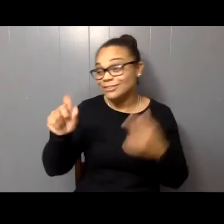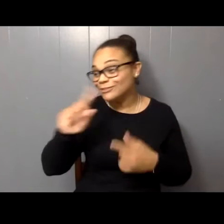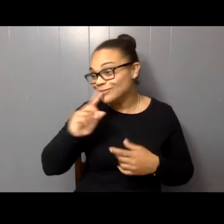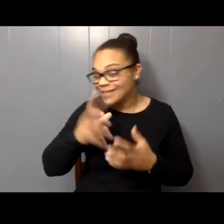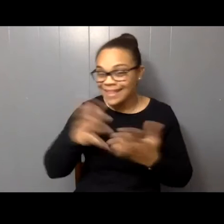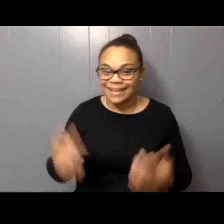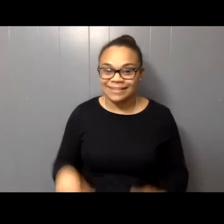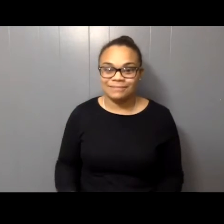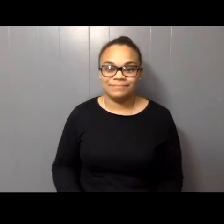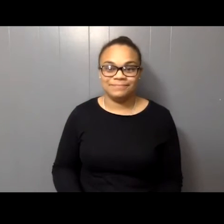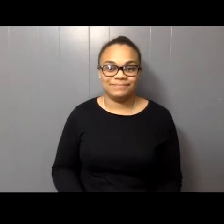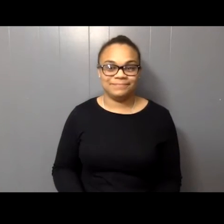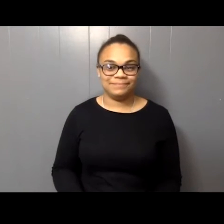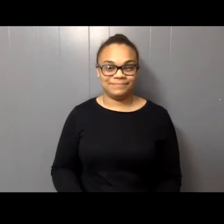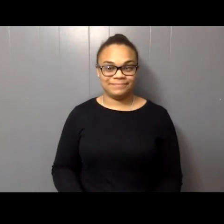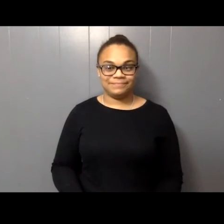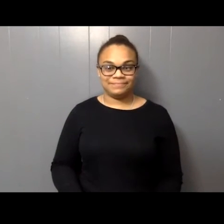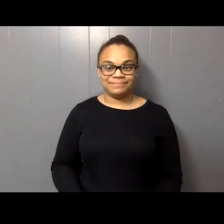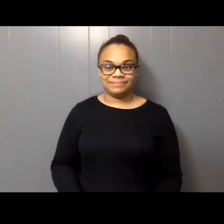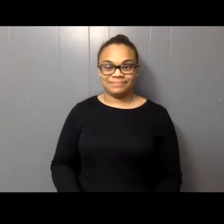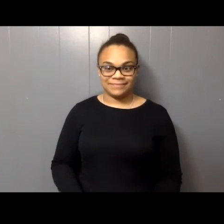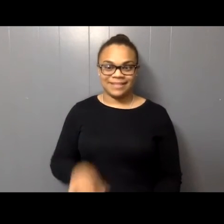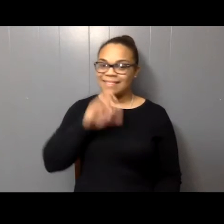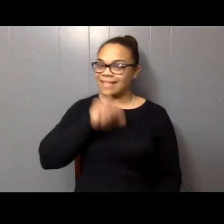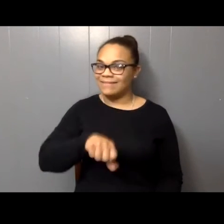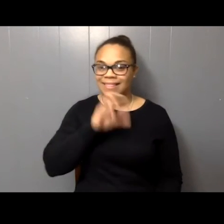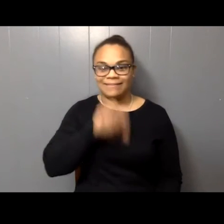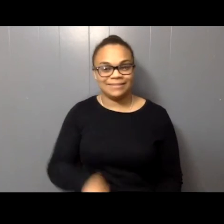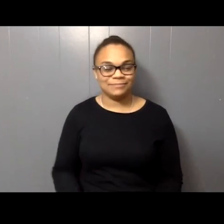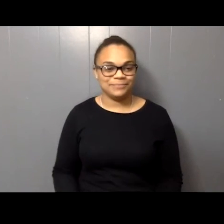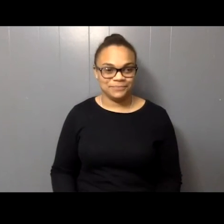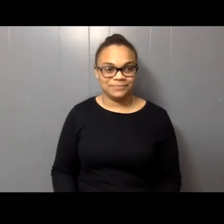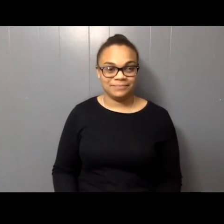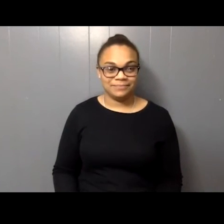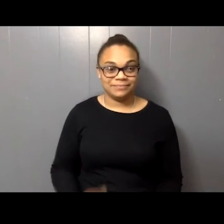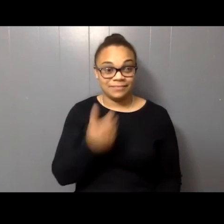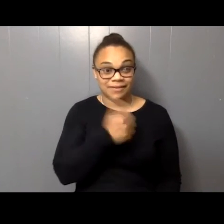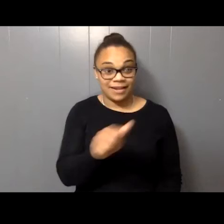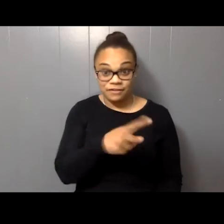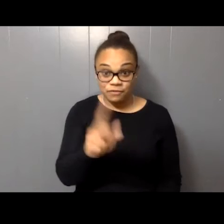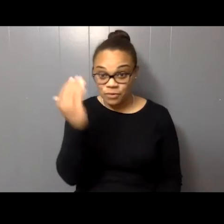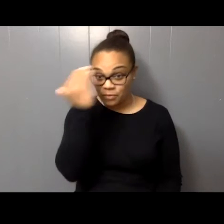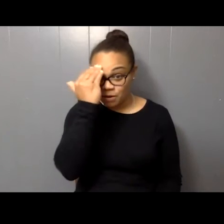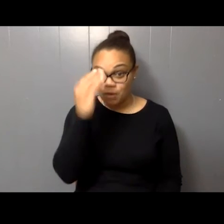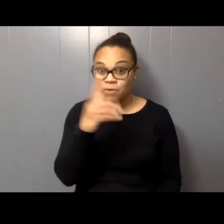Amara. Okay. I love it. But does anybody know who Dan